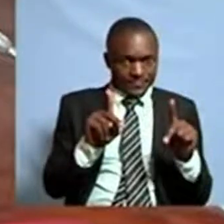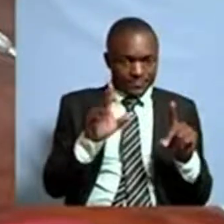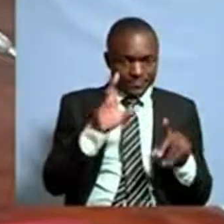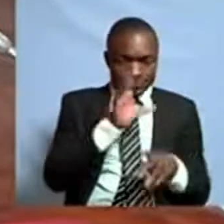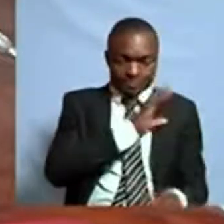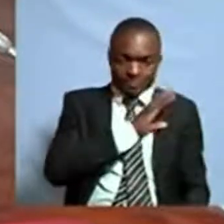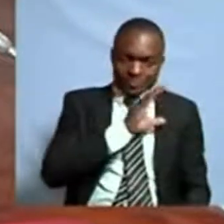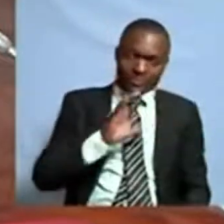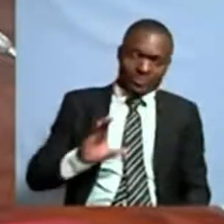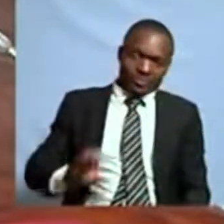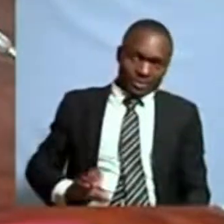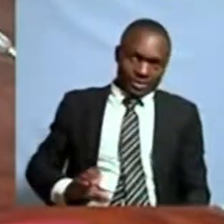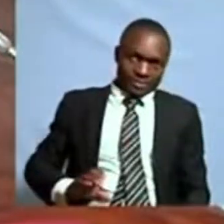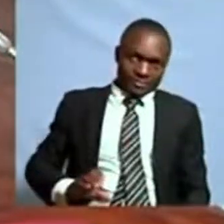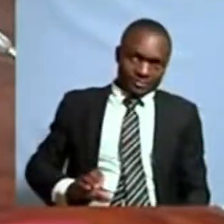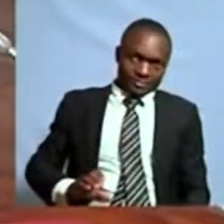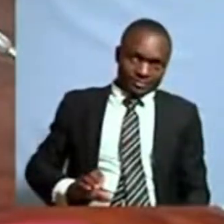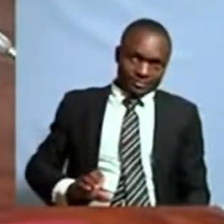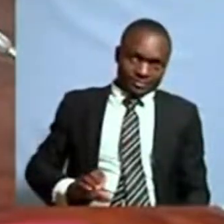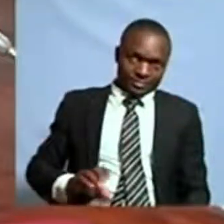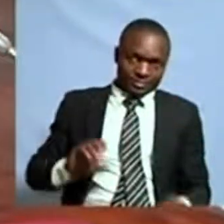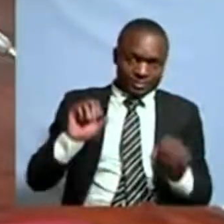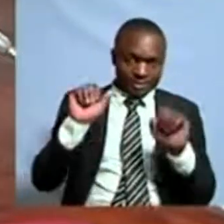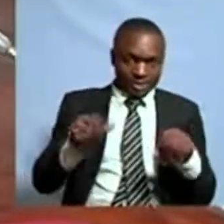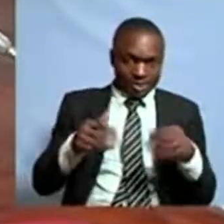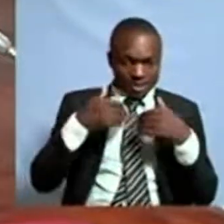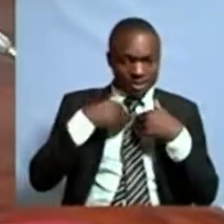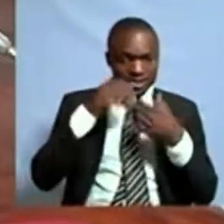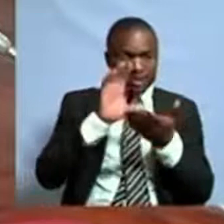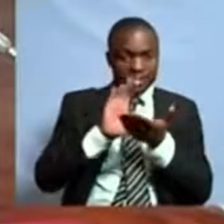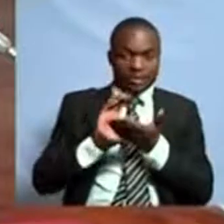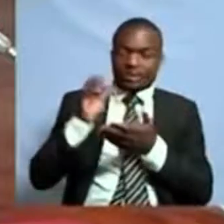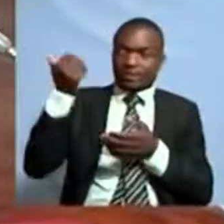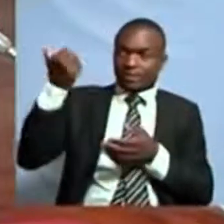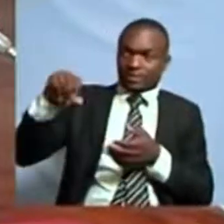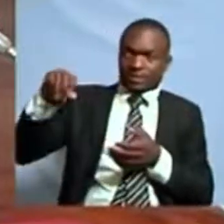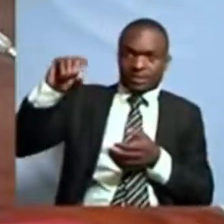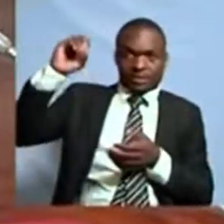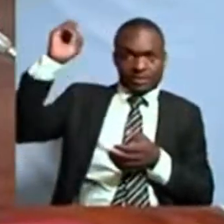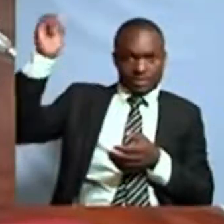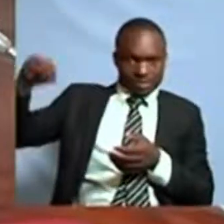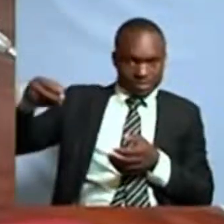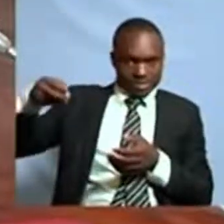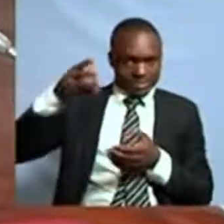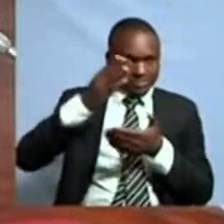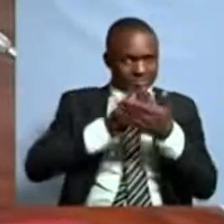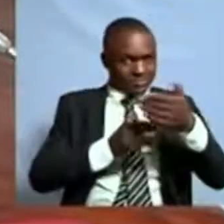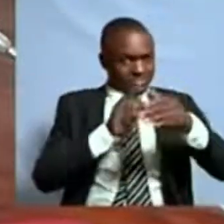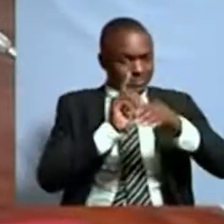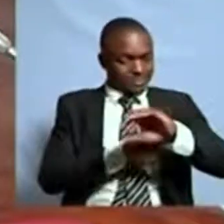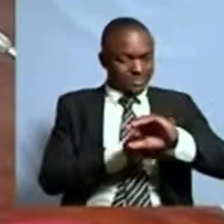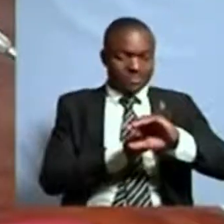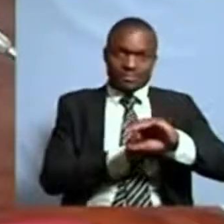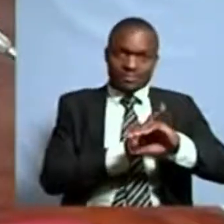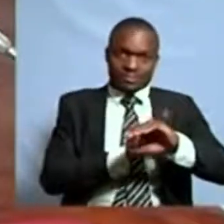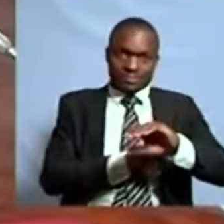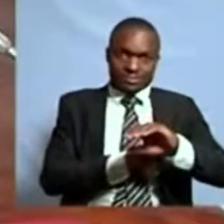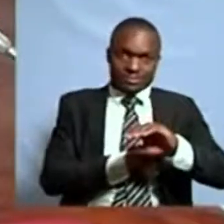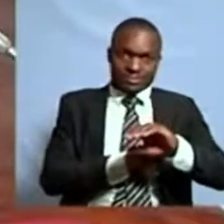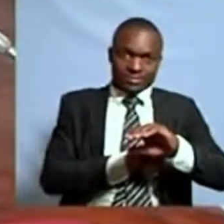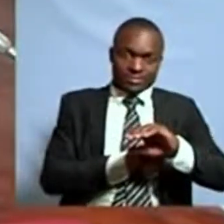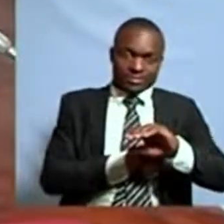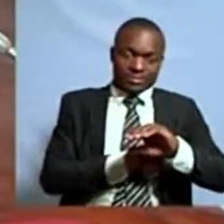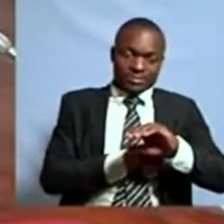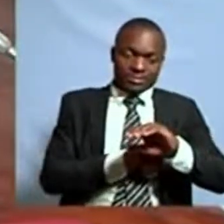companies may owe, even at 10%, there are times that there are ups and